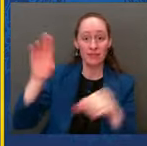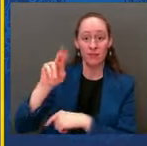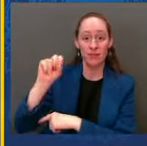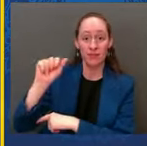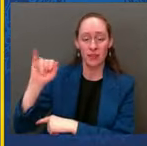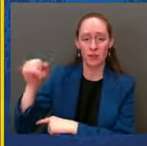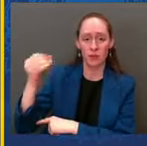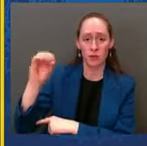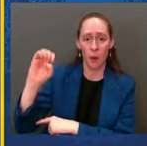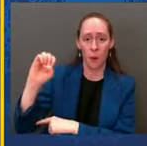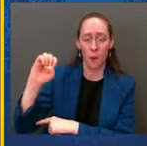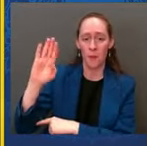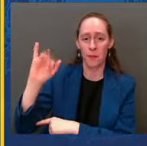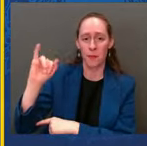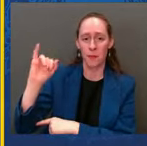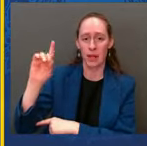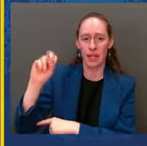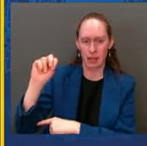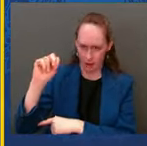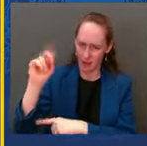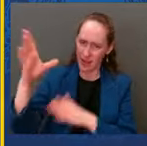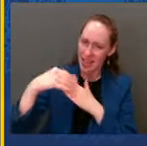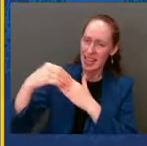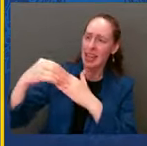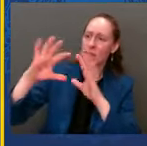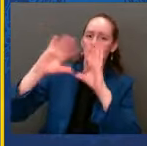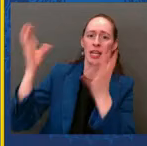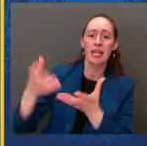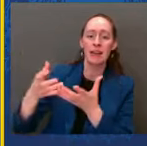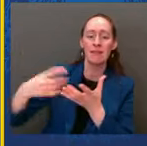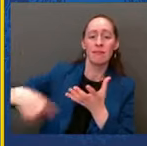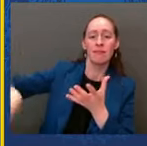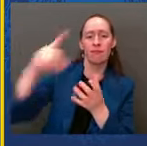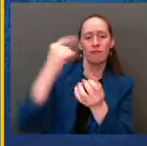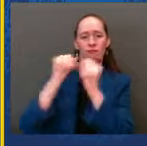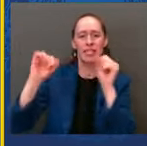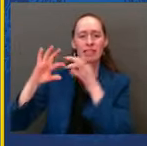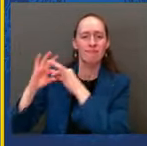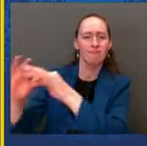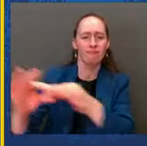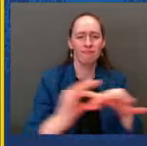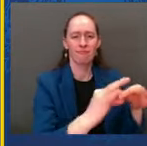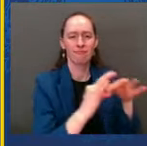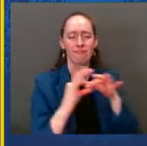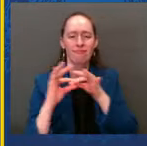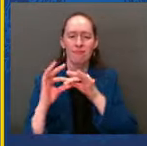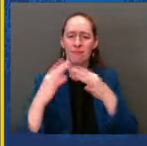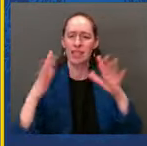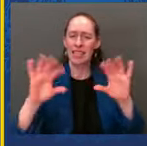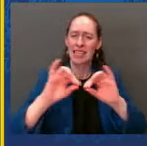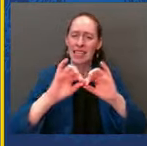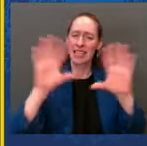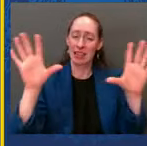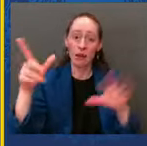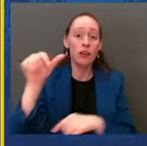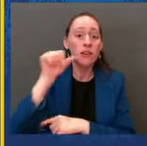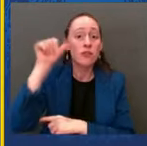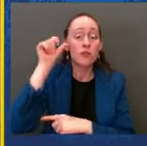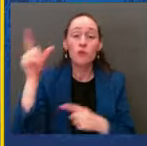has made a spectacular gesture. Yesterday in the morning, he stood in Kiev against all